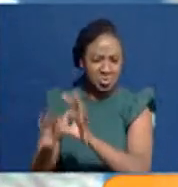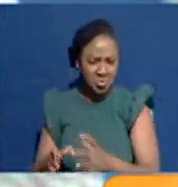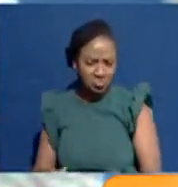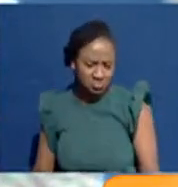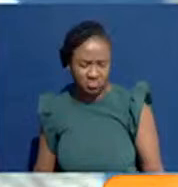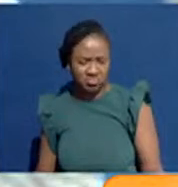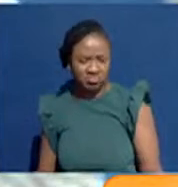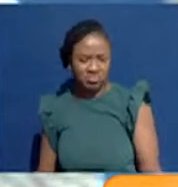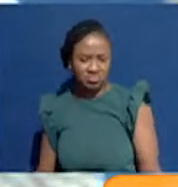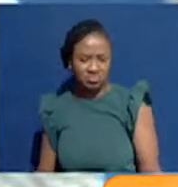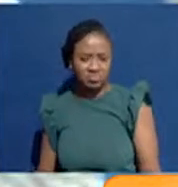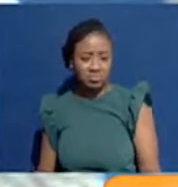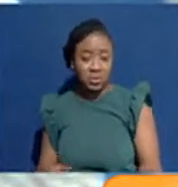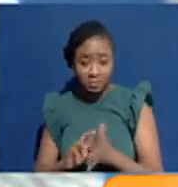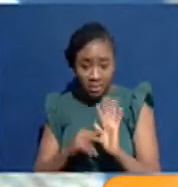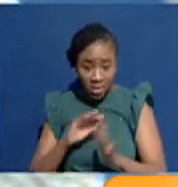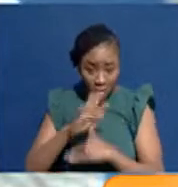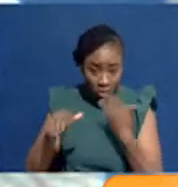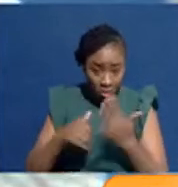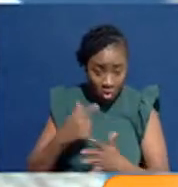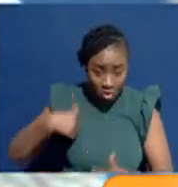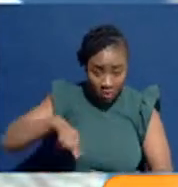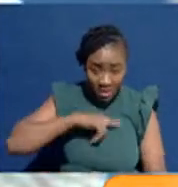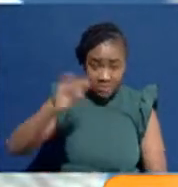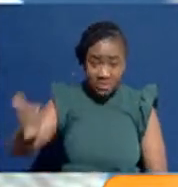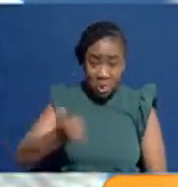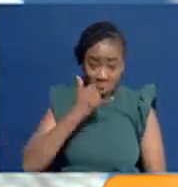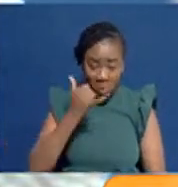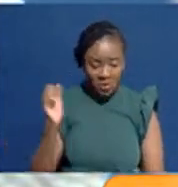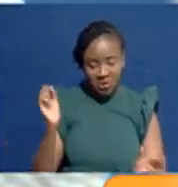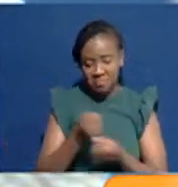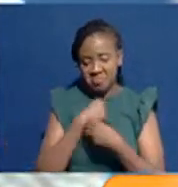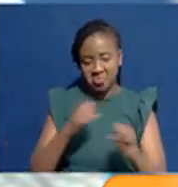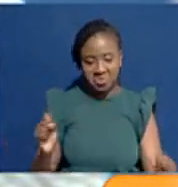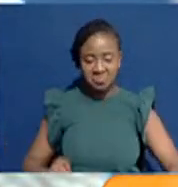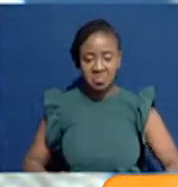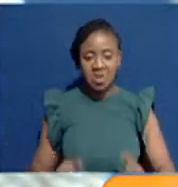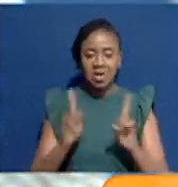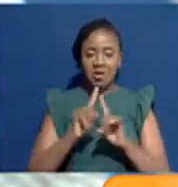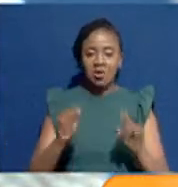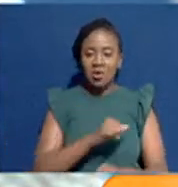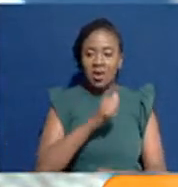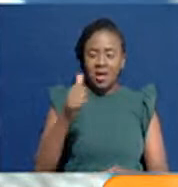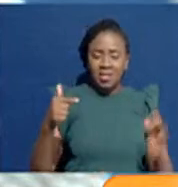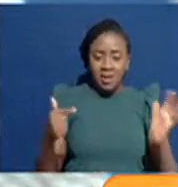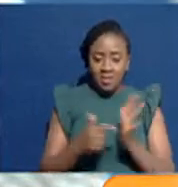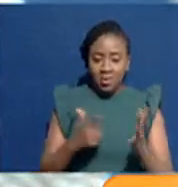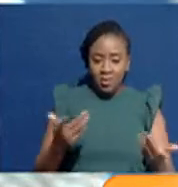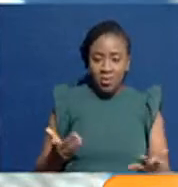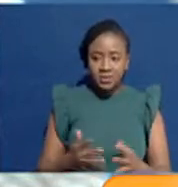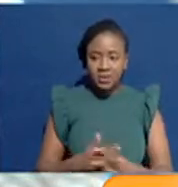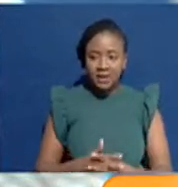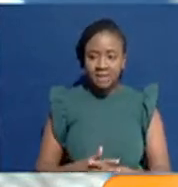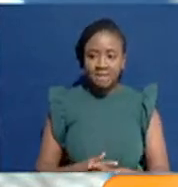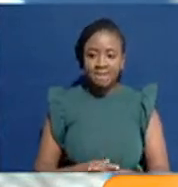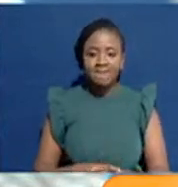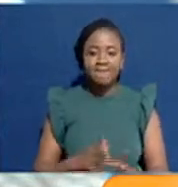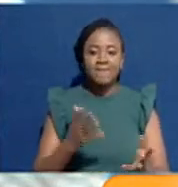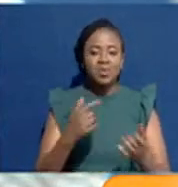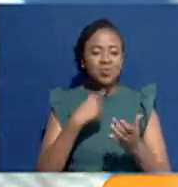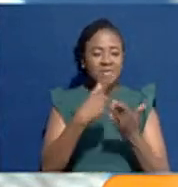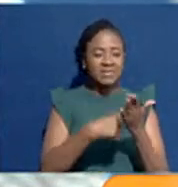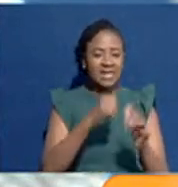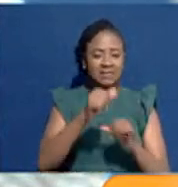here, we cannot all be wrong. Another thing, Sam, there is something called Maslow's hierarchy of needs. You don't talk to me